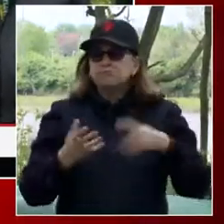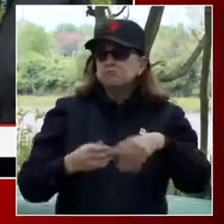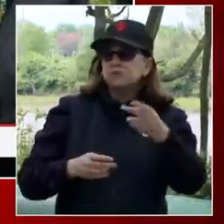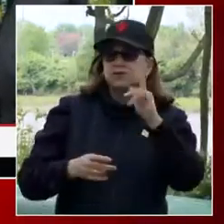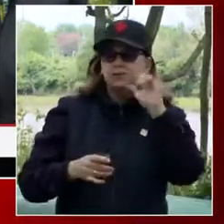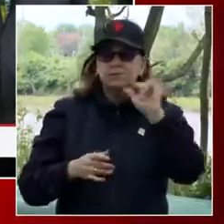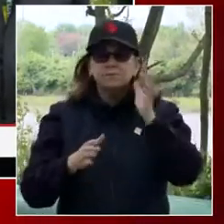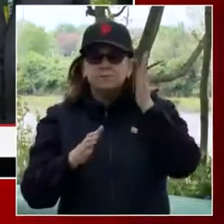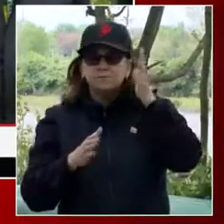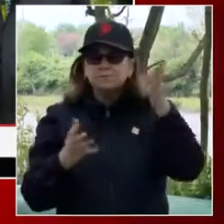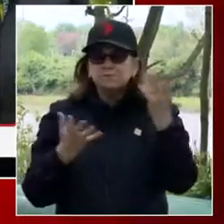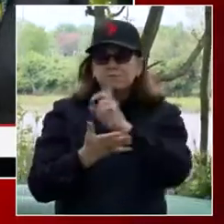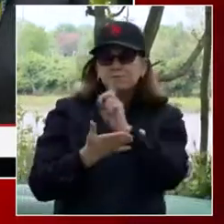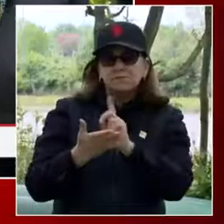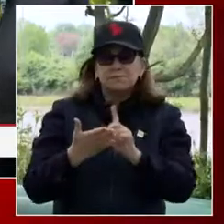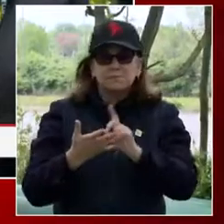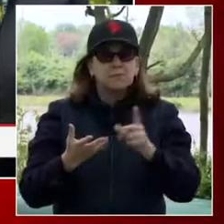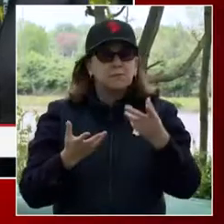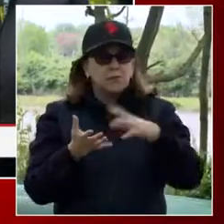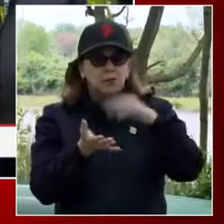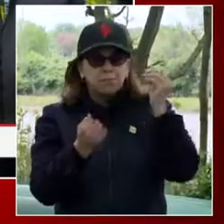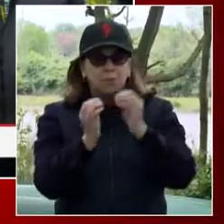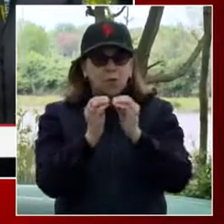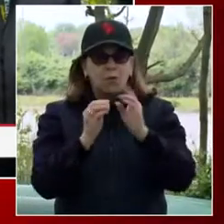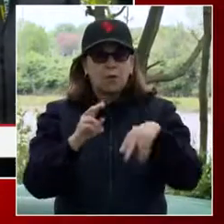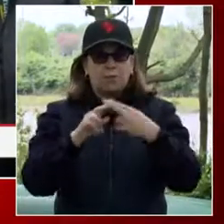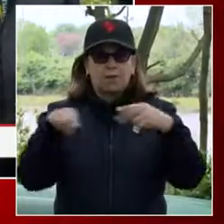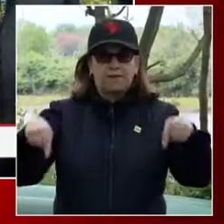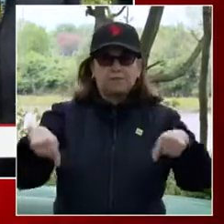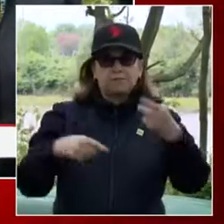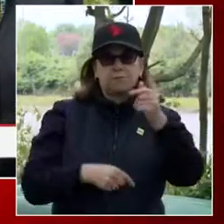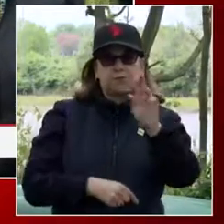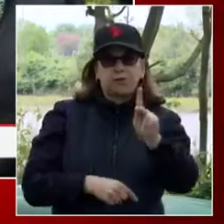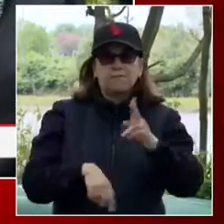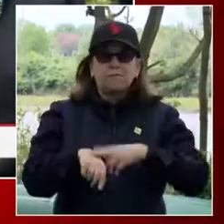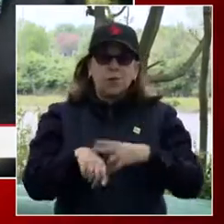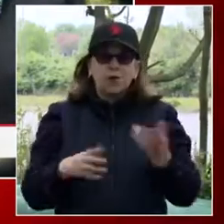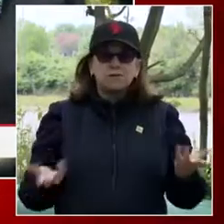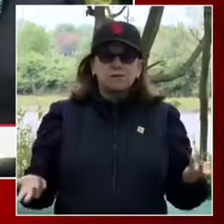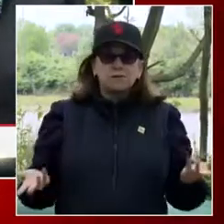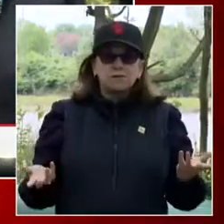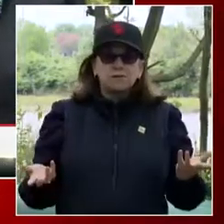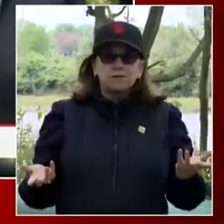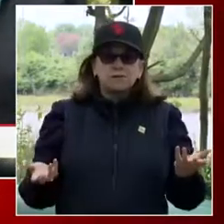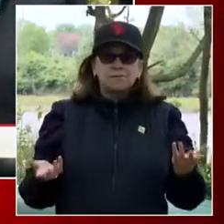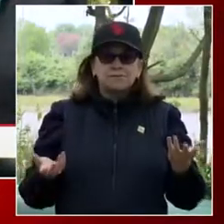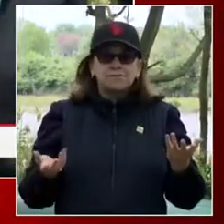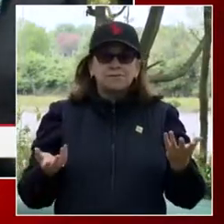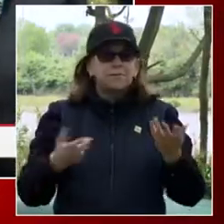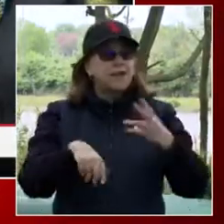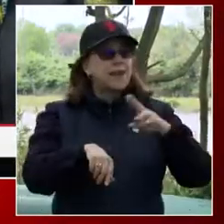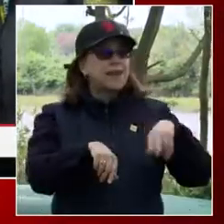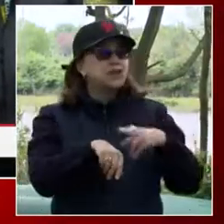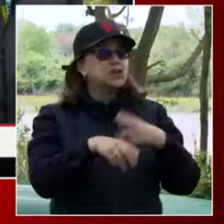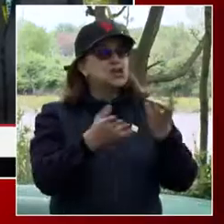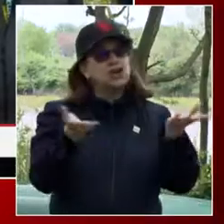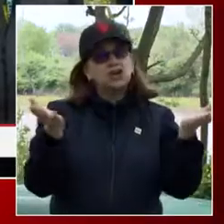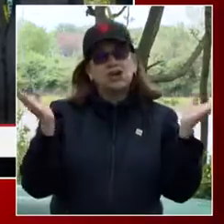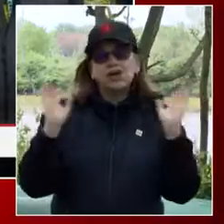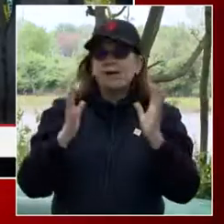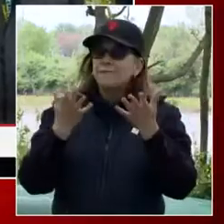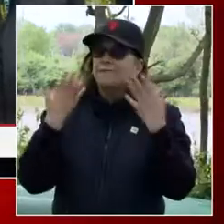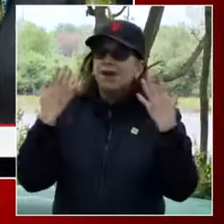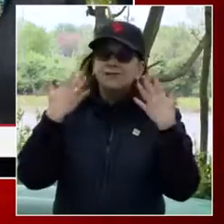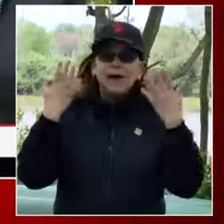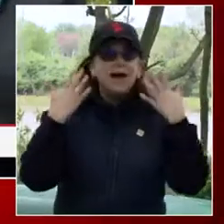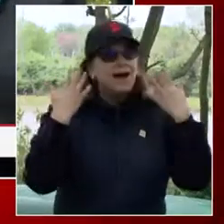coming and the things that are here, like nature and fresh air, beautiful river. In fact,